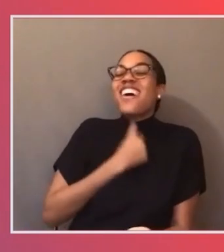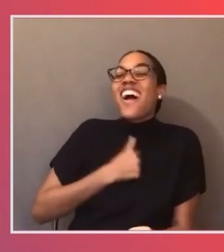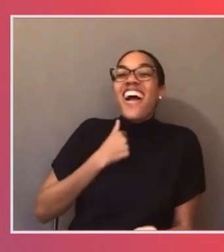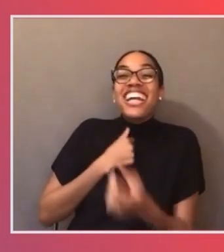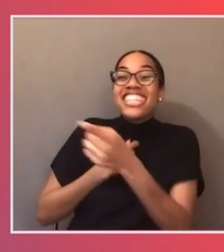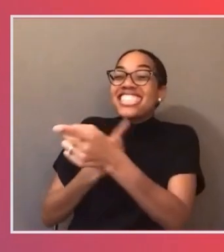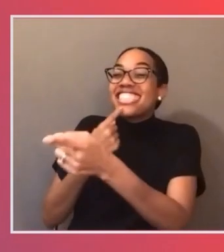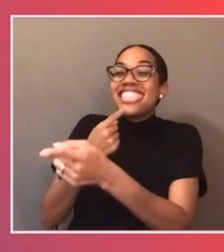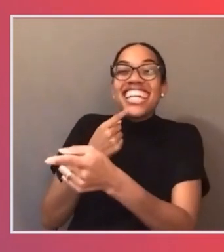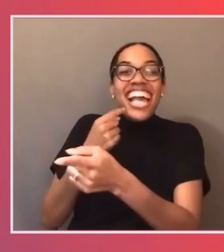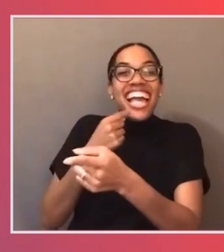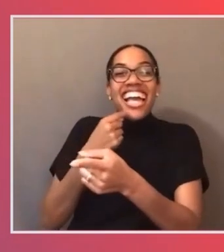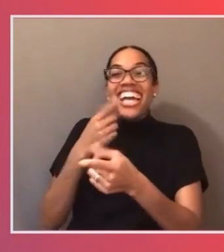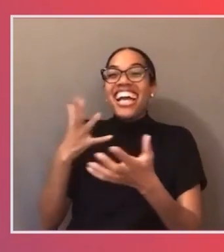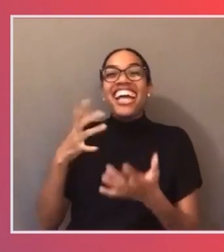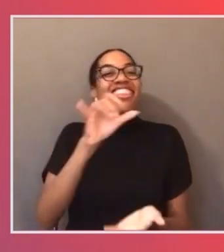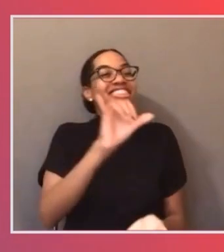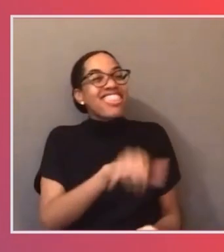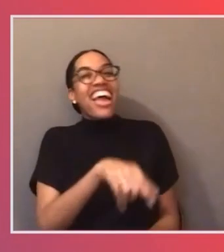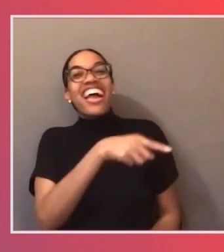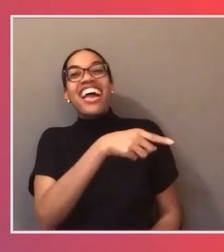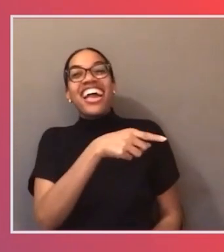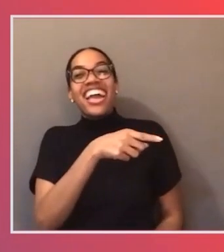wants to bring people together, I don't know what is.